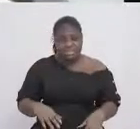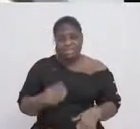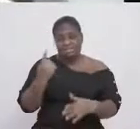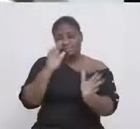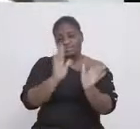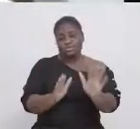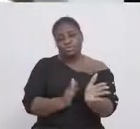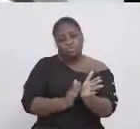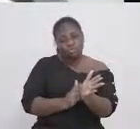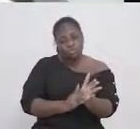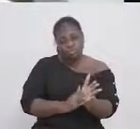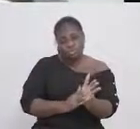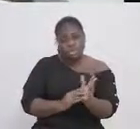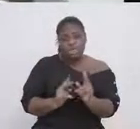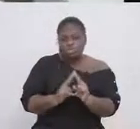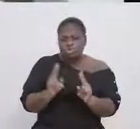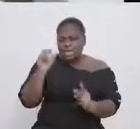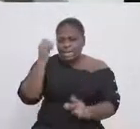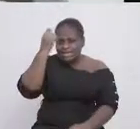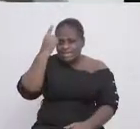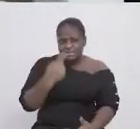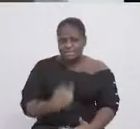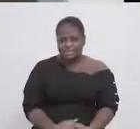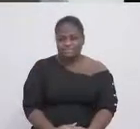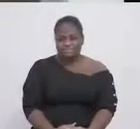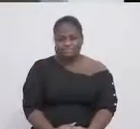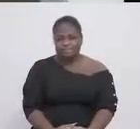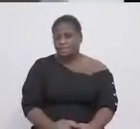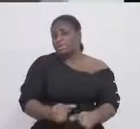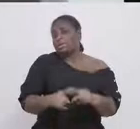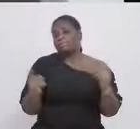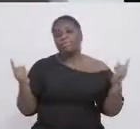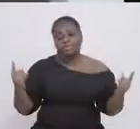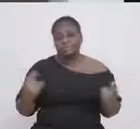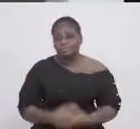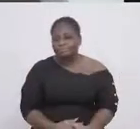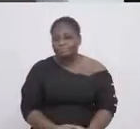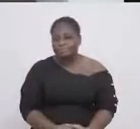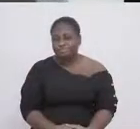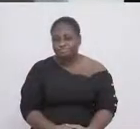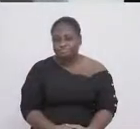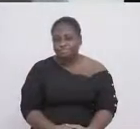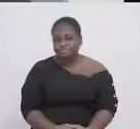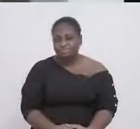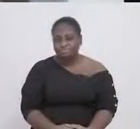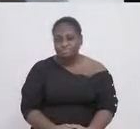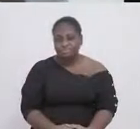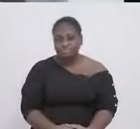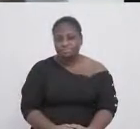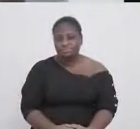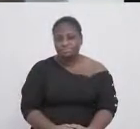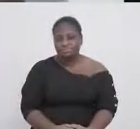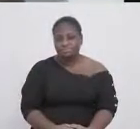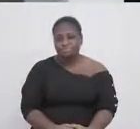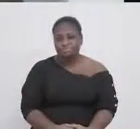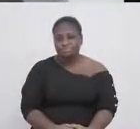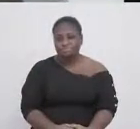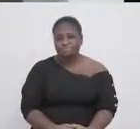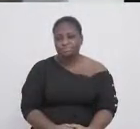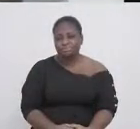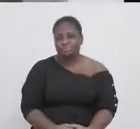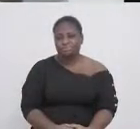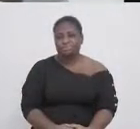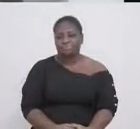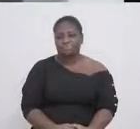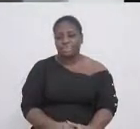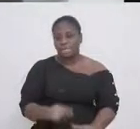schools as well, to really understand. Apart from that, you know, you cannot